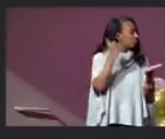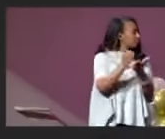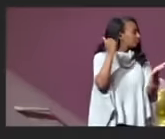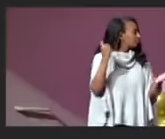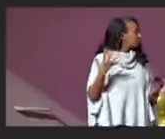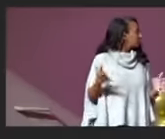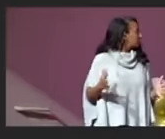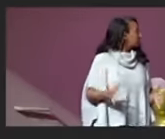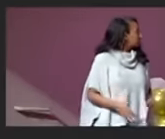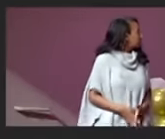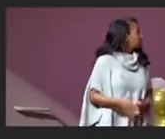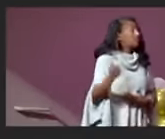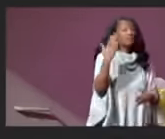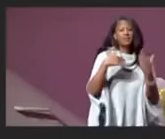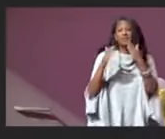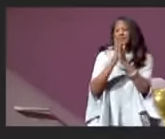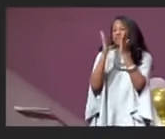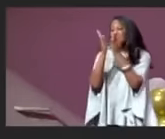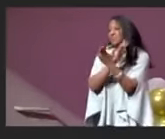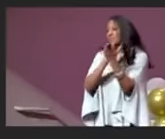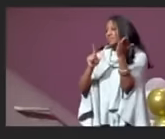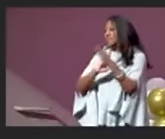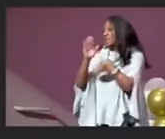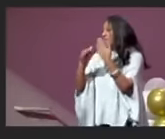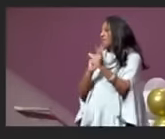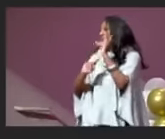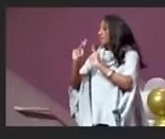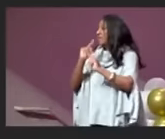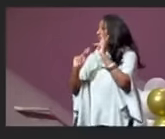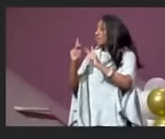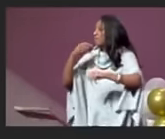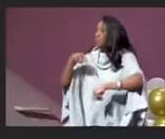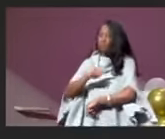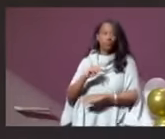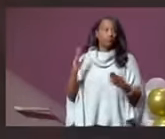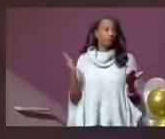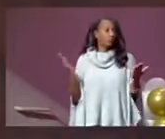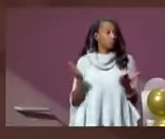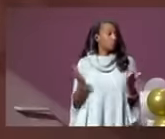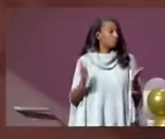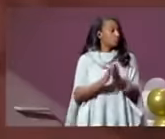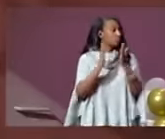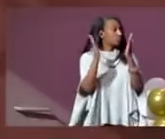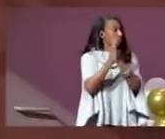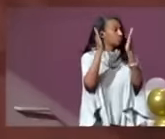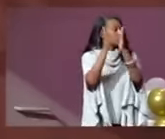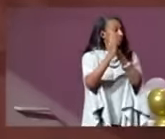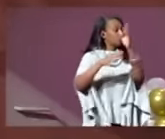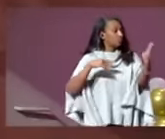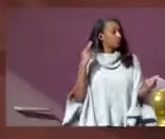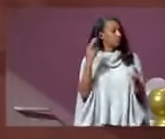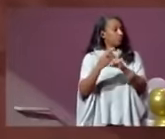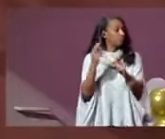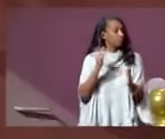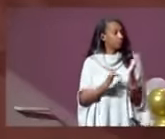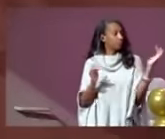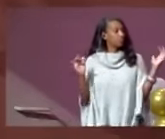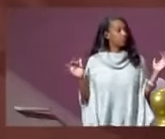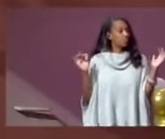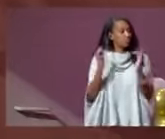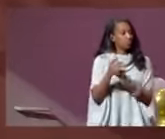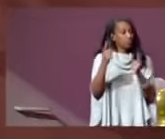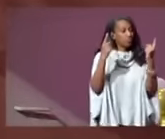Praise the Lord. Praise the Lord, everybody. We have come into this house to lift up the name of Jesus. We have entered into his gates